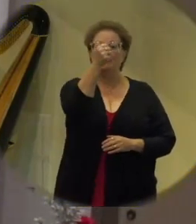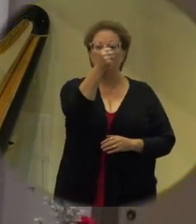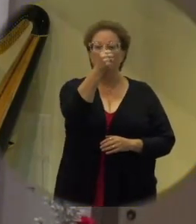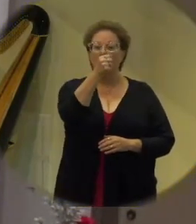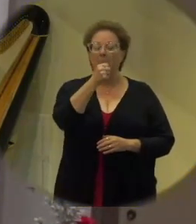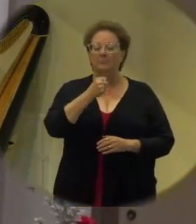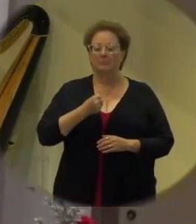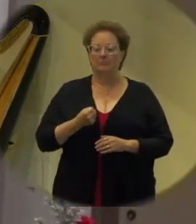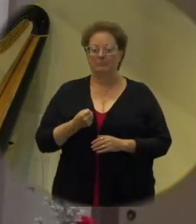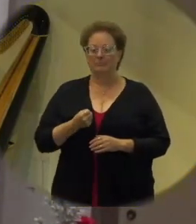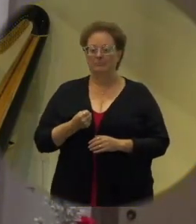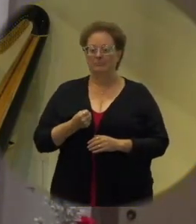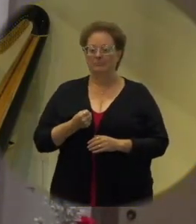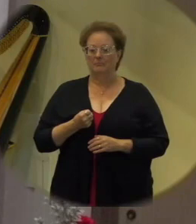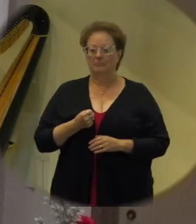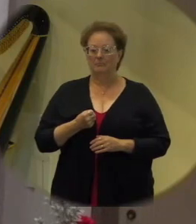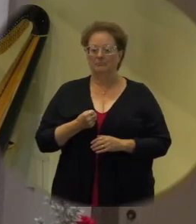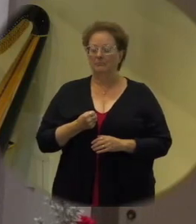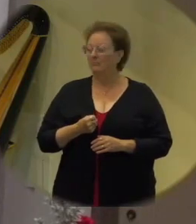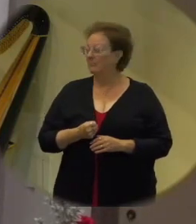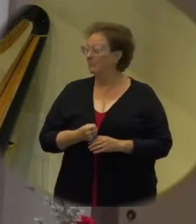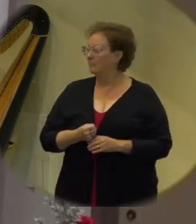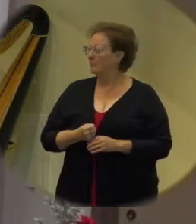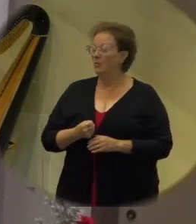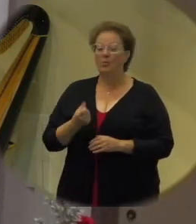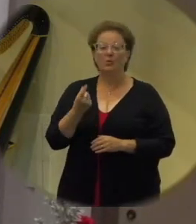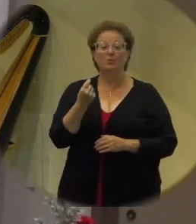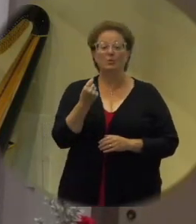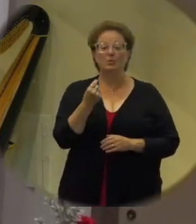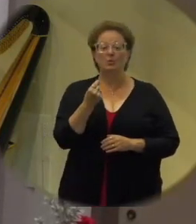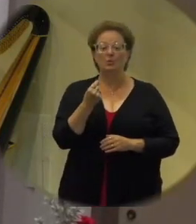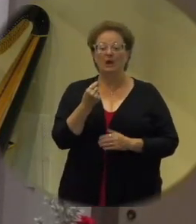And she caught this thing. What did it do?